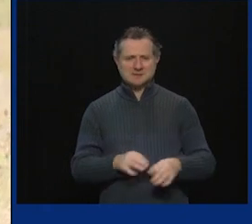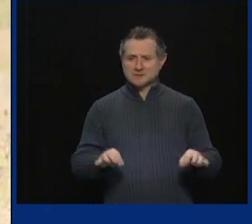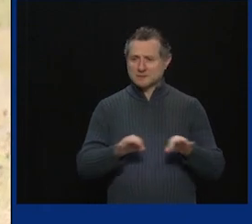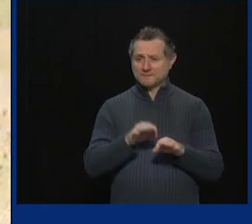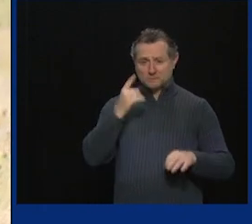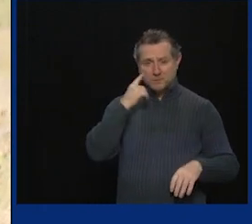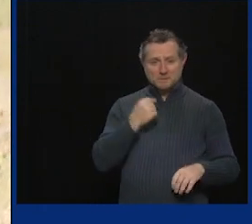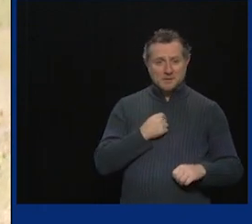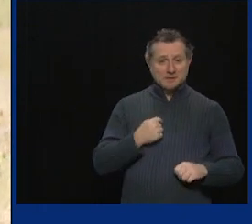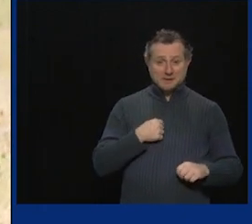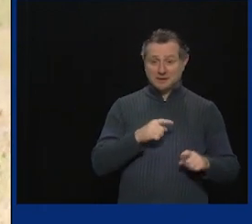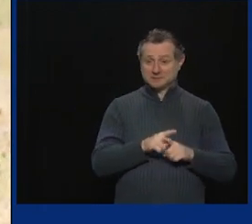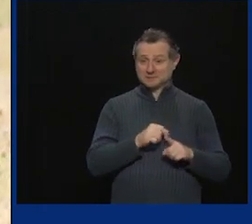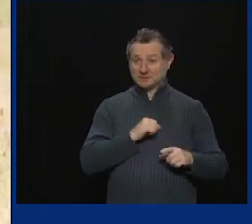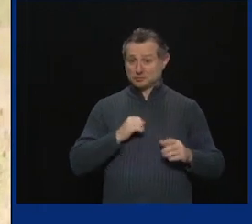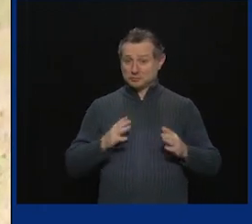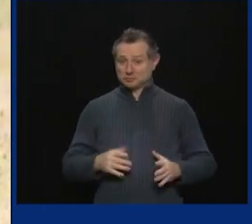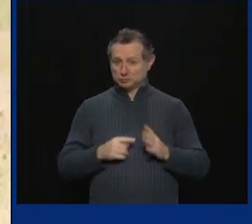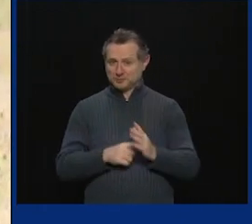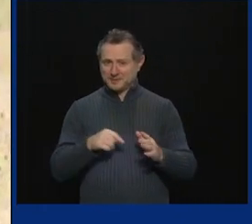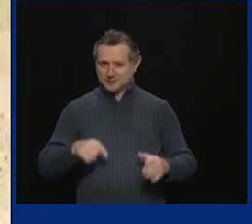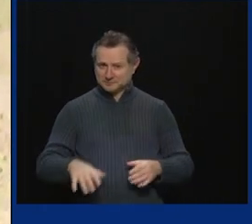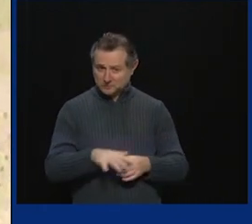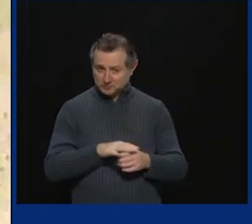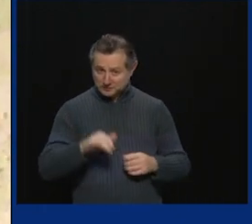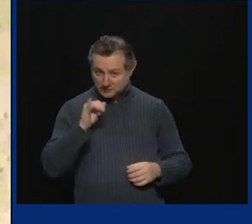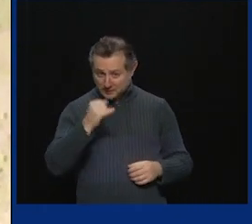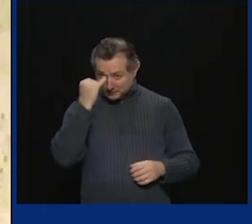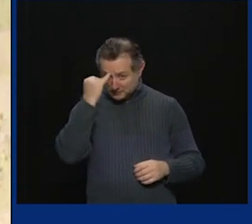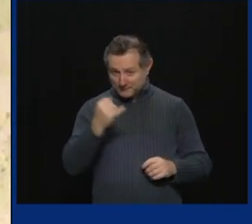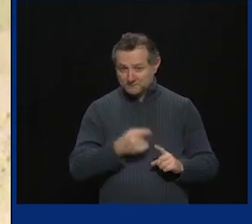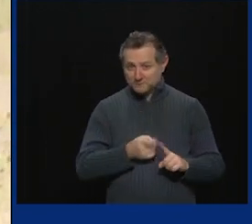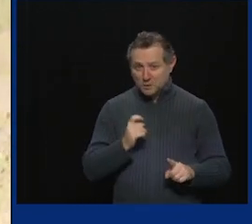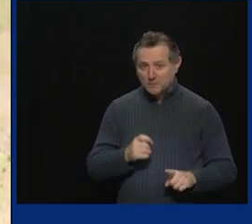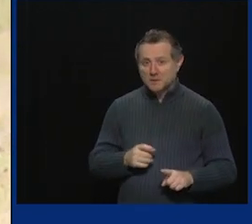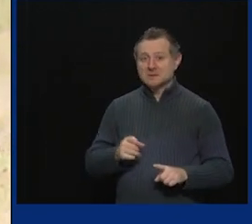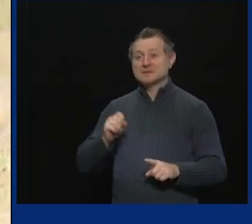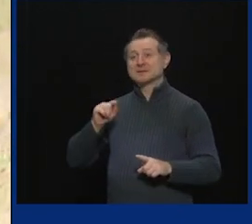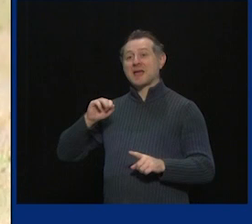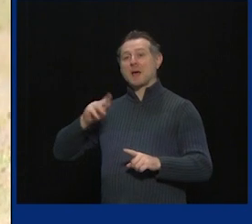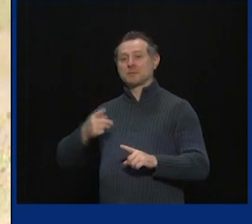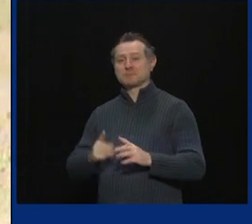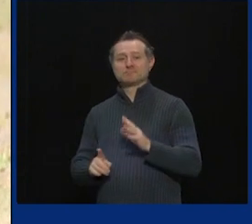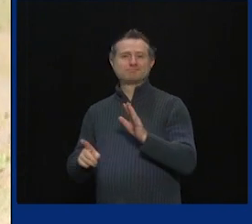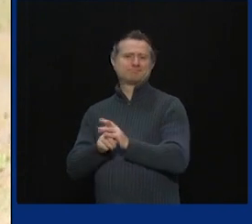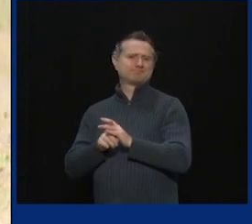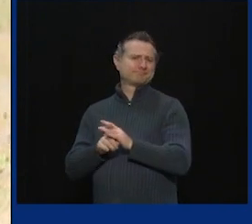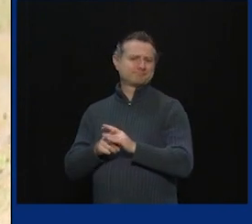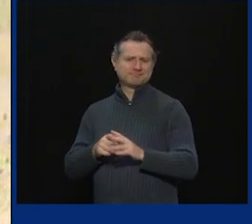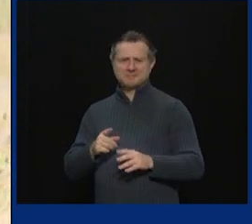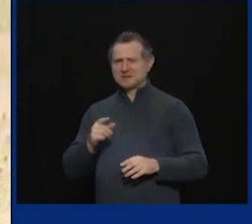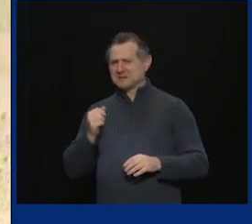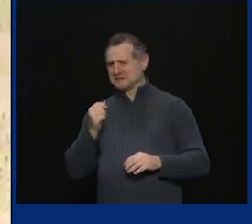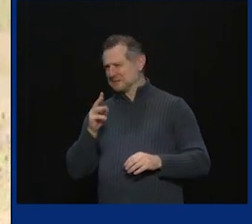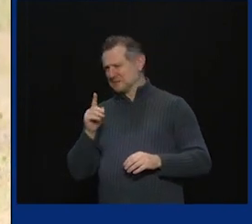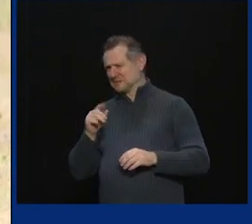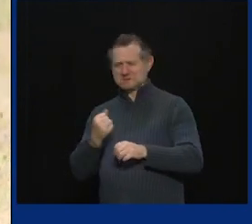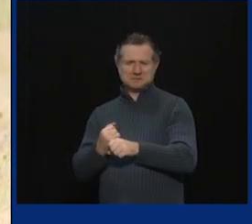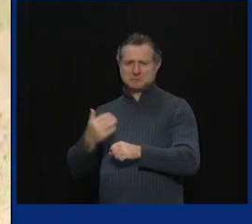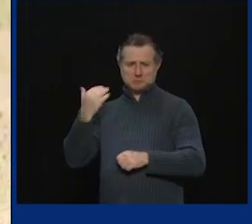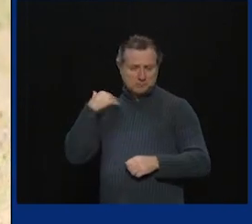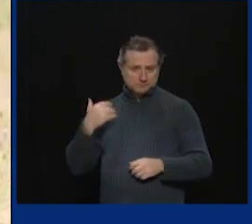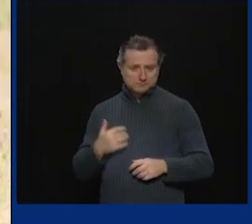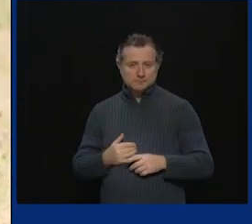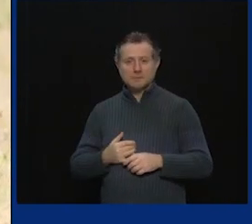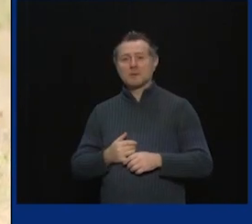know, the idea behind STAMP was born almost 16 years ago, and during the tenure of a senator that